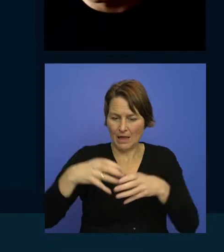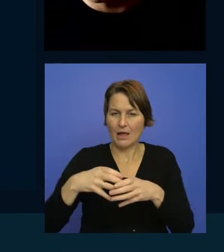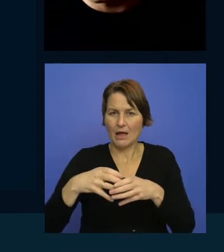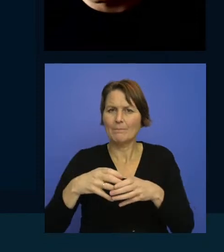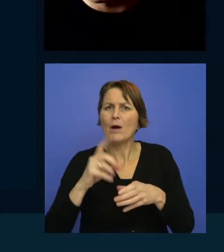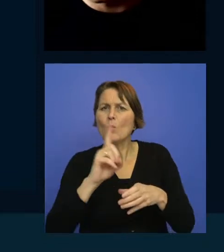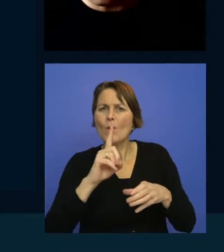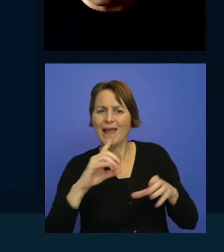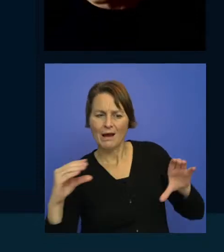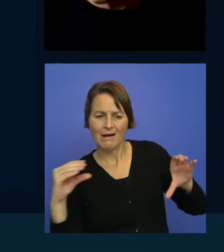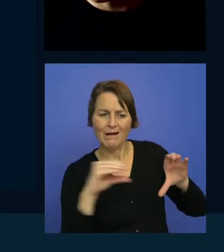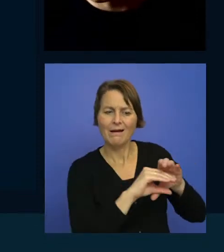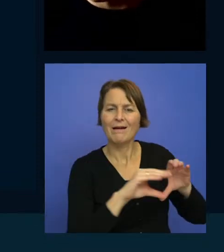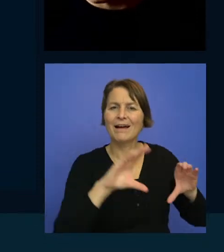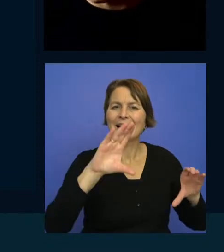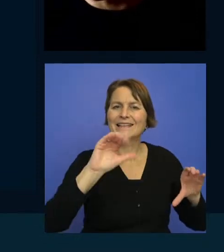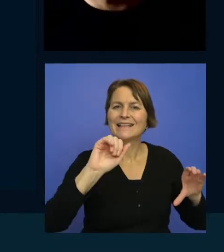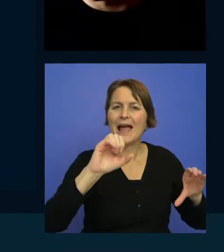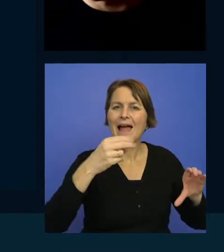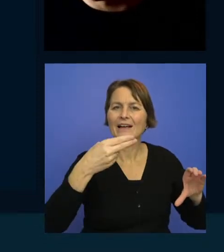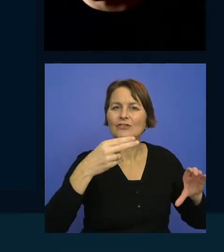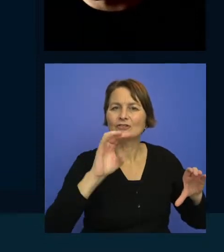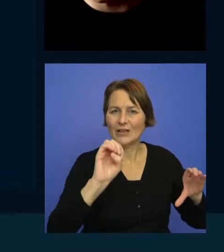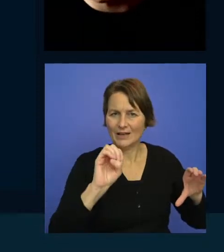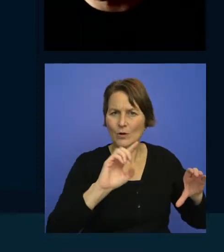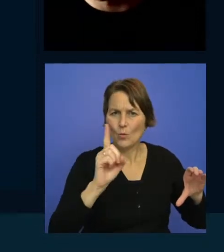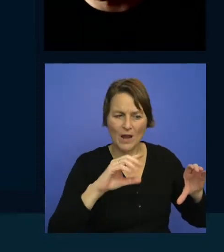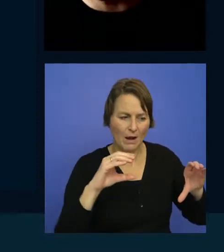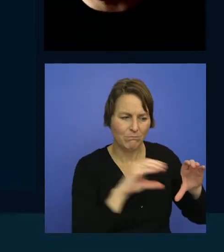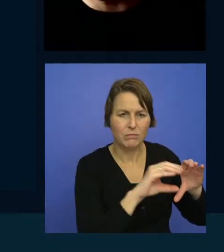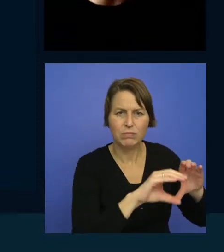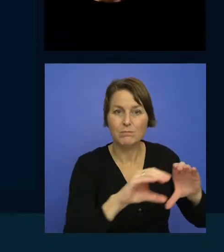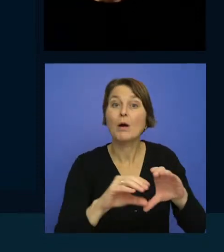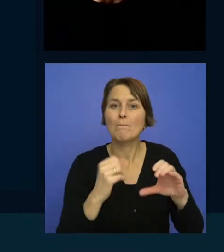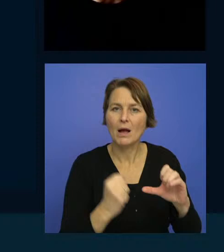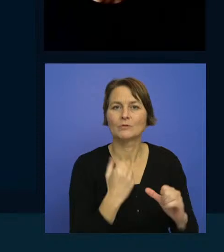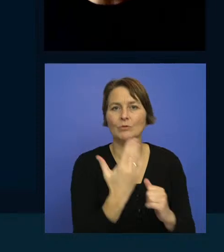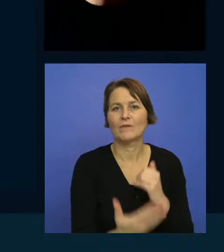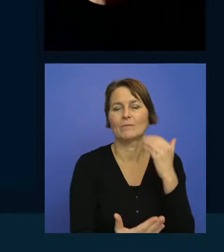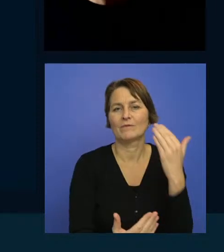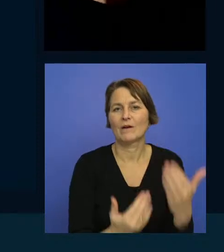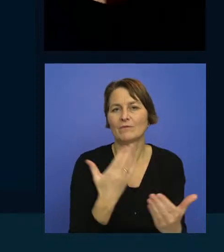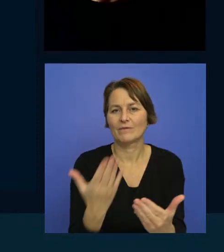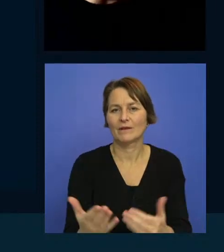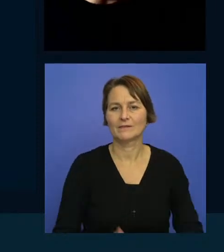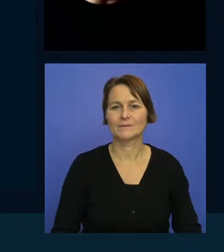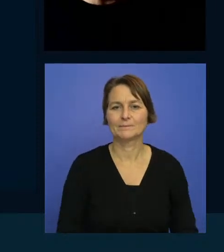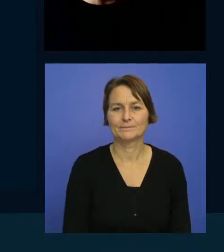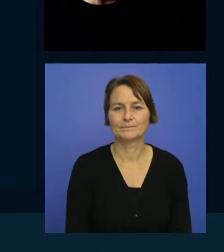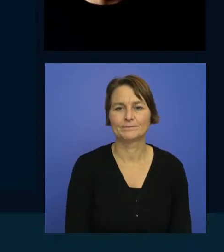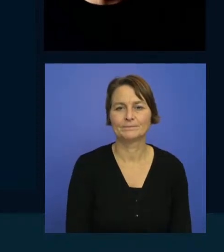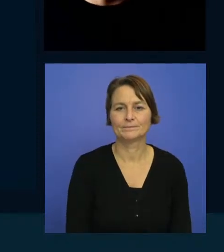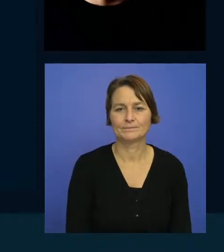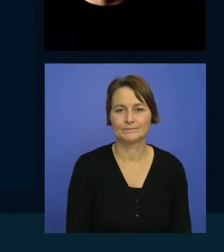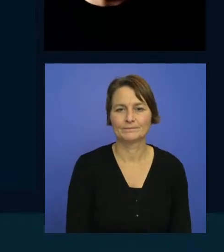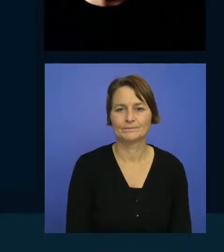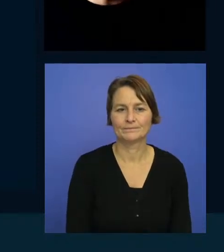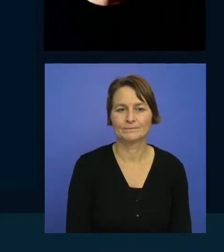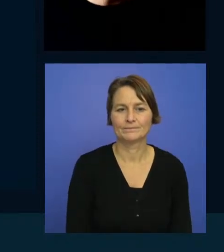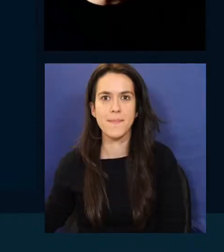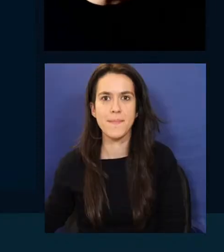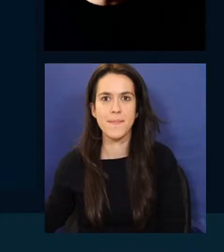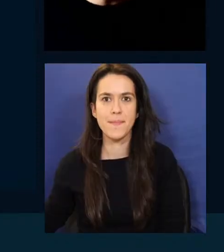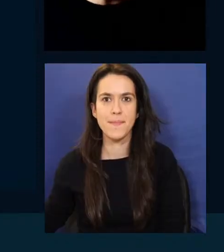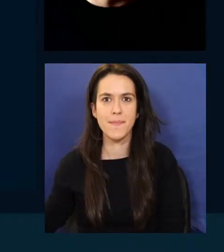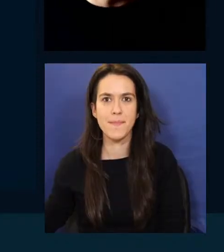stores, other data stores like operational databases, etc. Right? On the analytics side, of course, that's been a huge amount